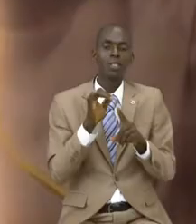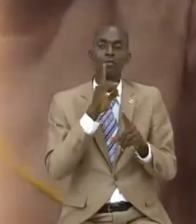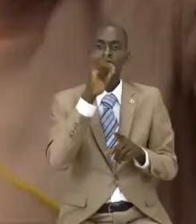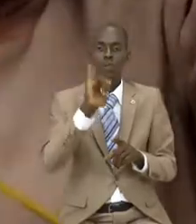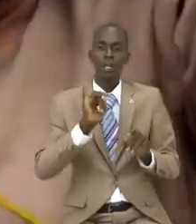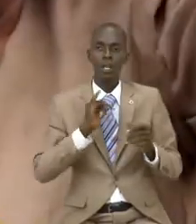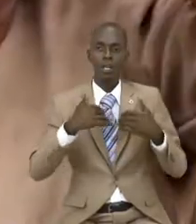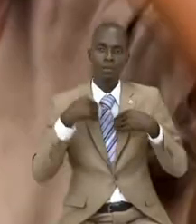my life.